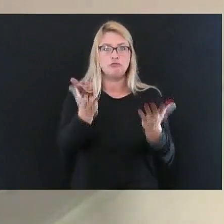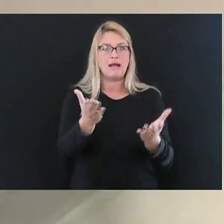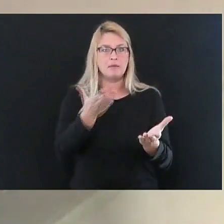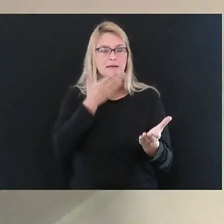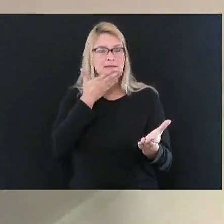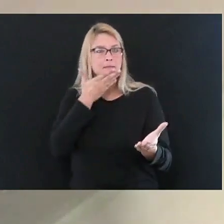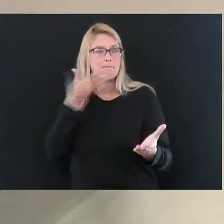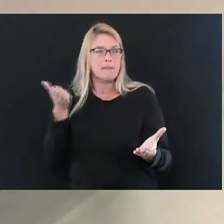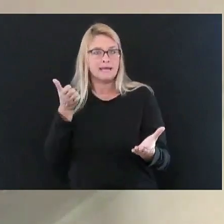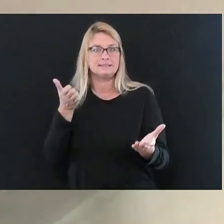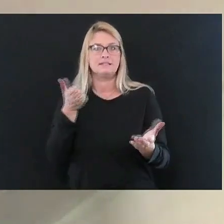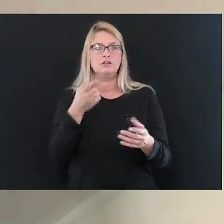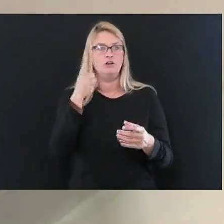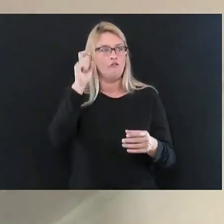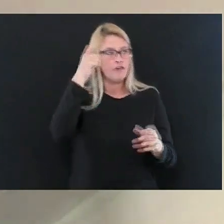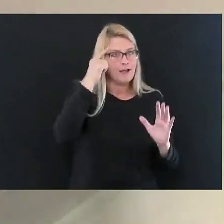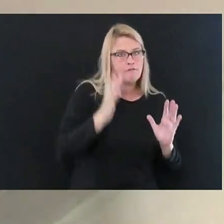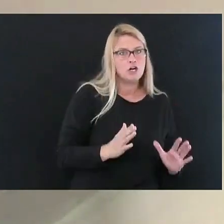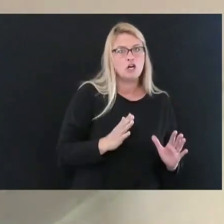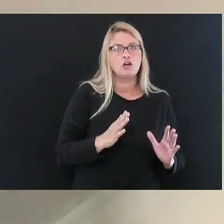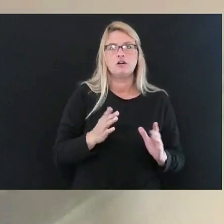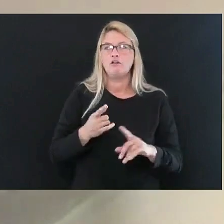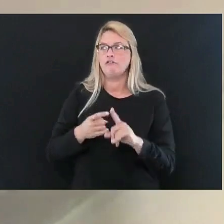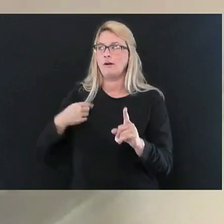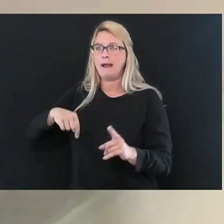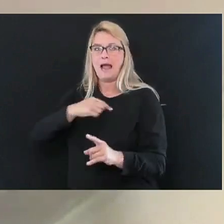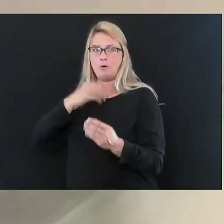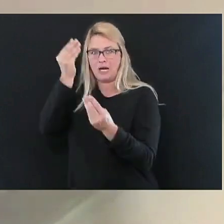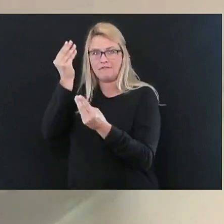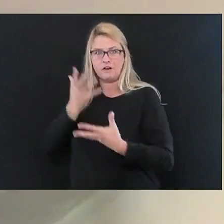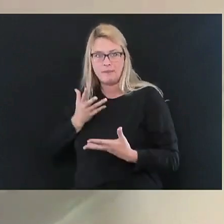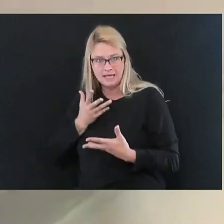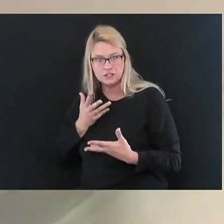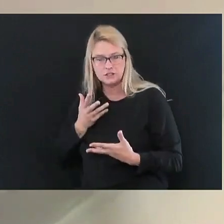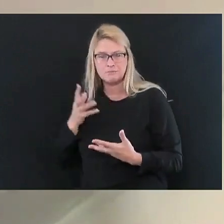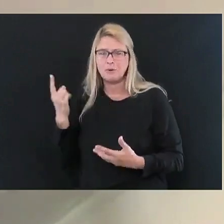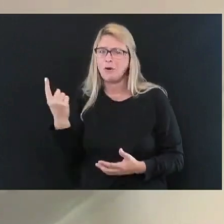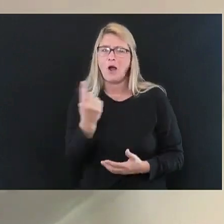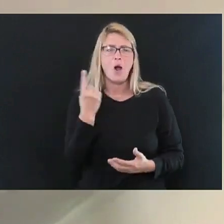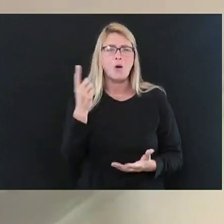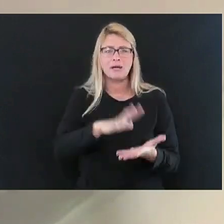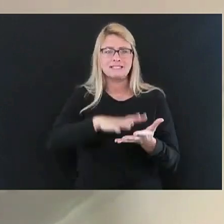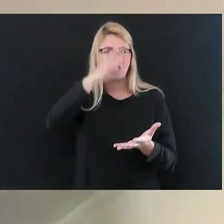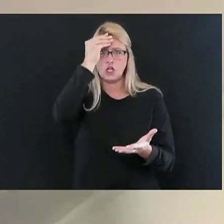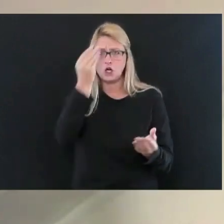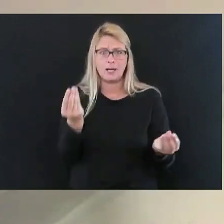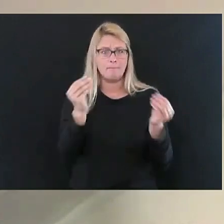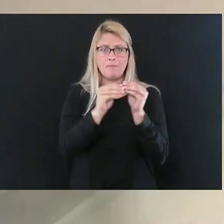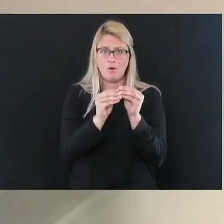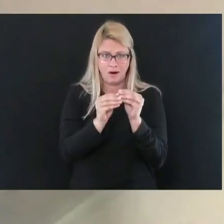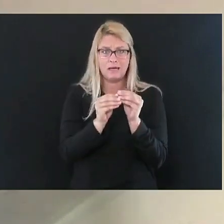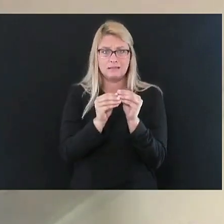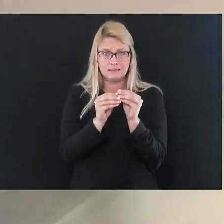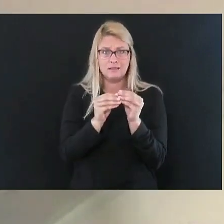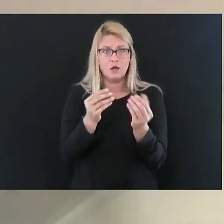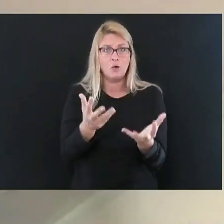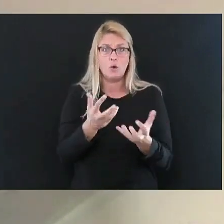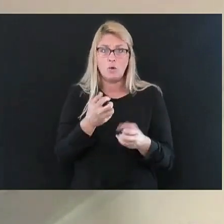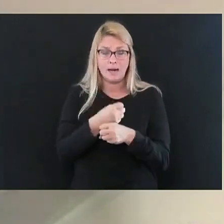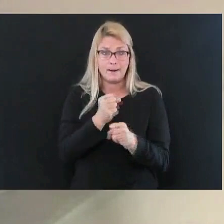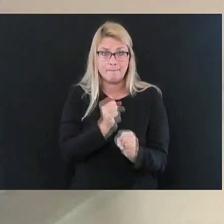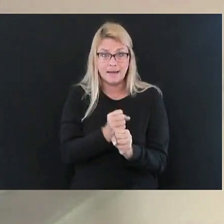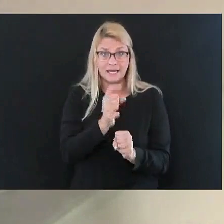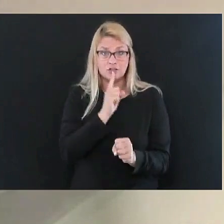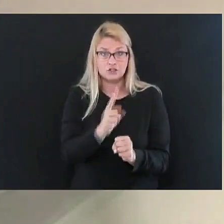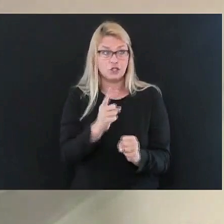to the governor, bring the best information we can, but we're always learning. And so we also want to make sure that we're trying